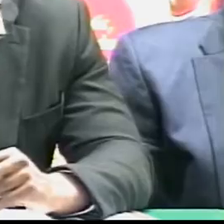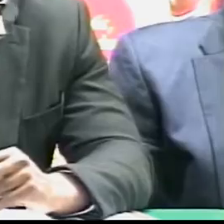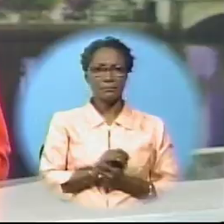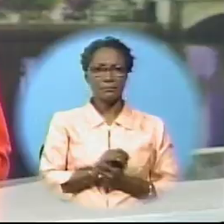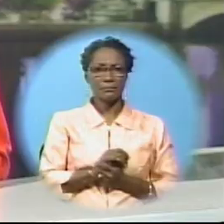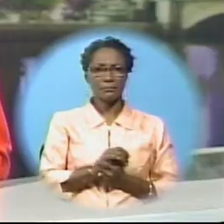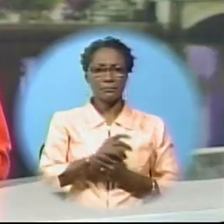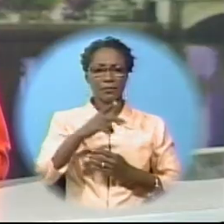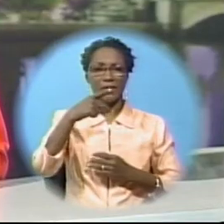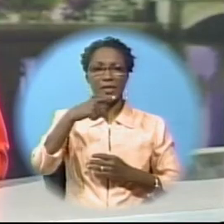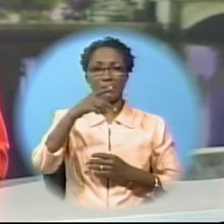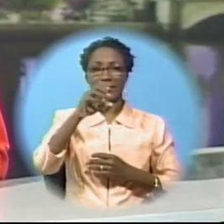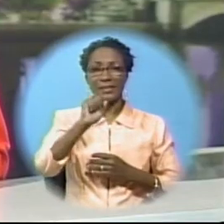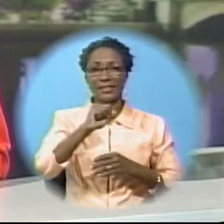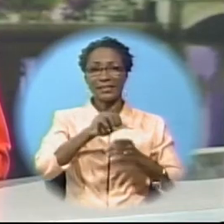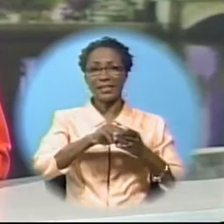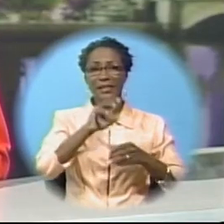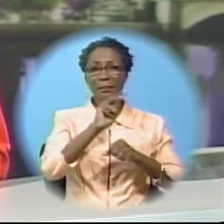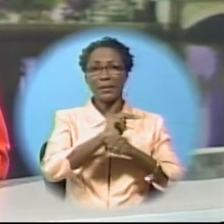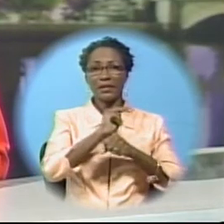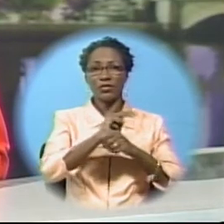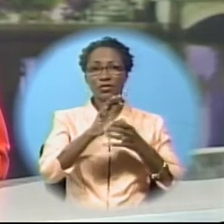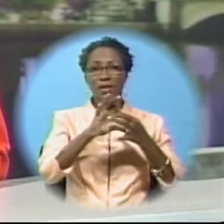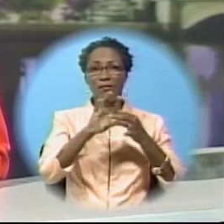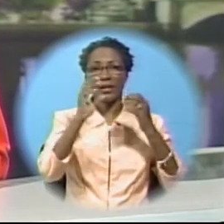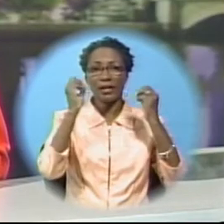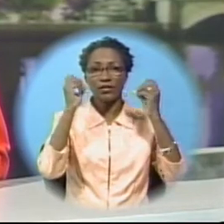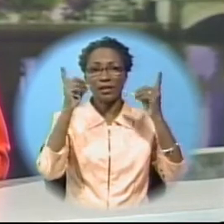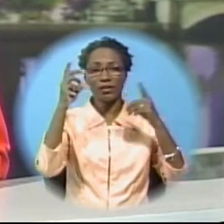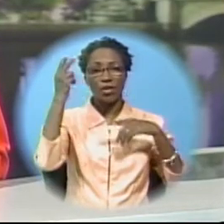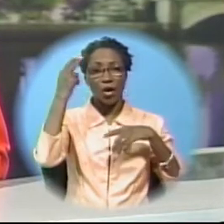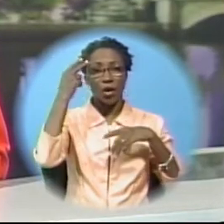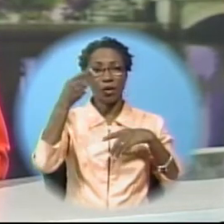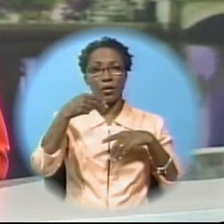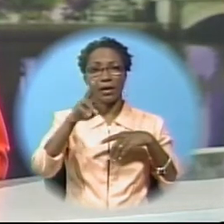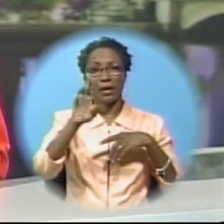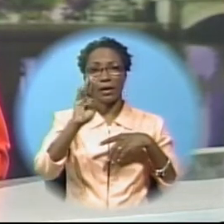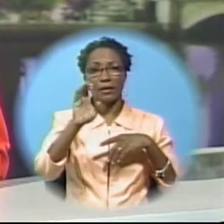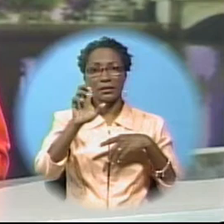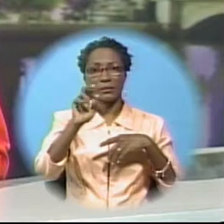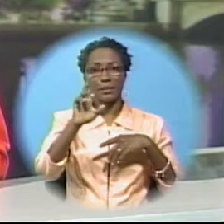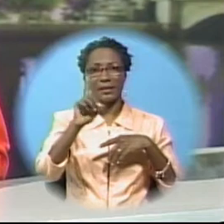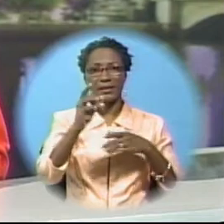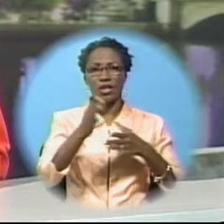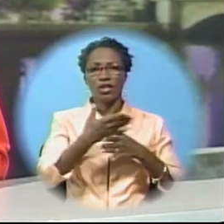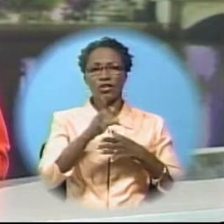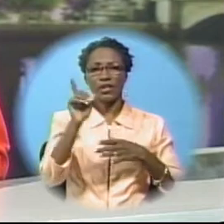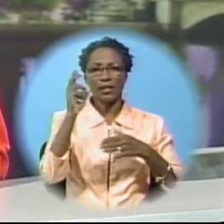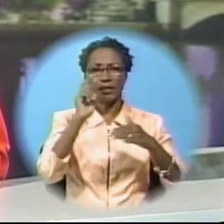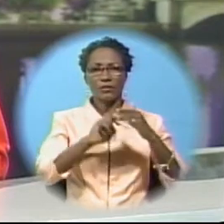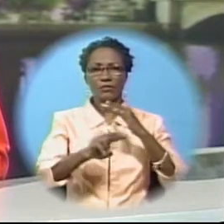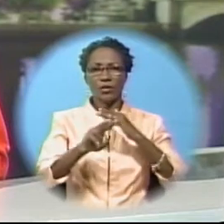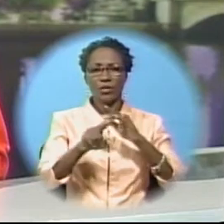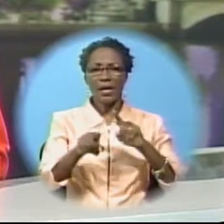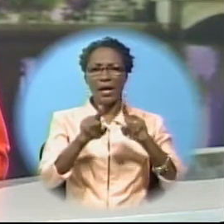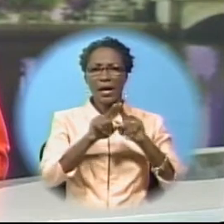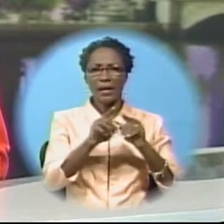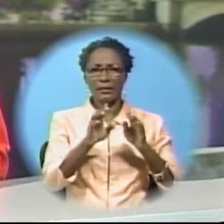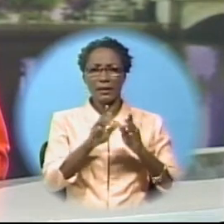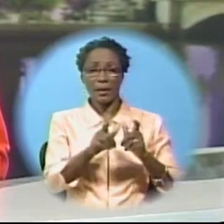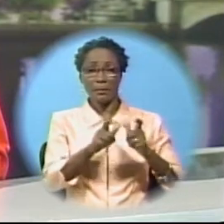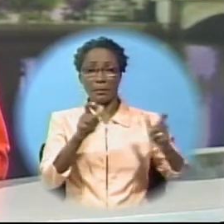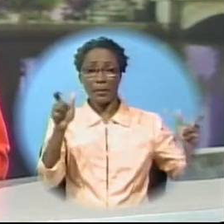participate. Parliamentary Secretary in the Ministry of Education, Harcourt Husbands, shared his view of an even broader